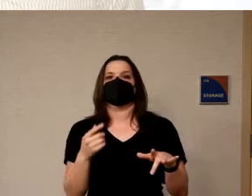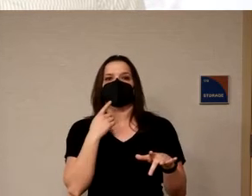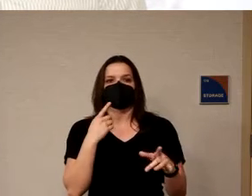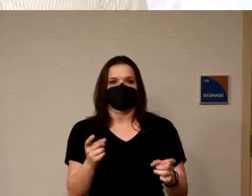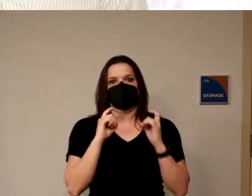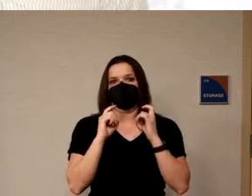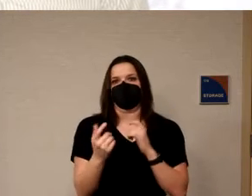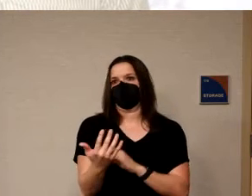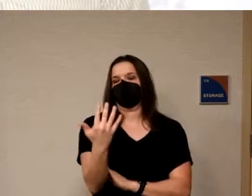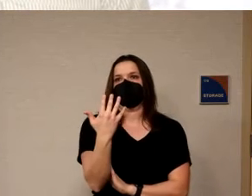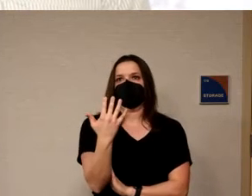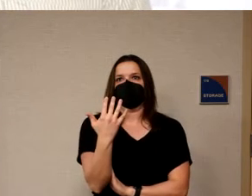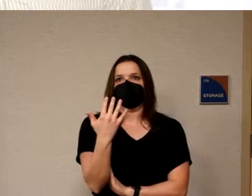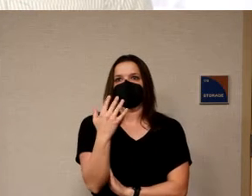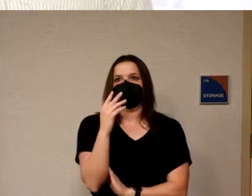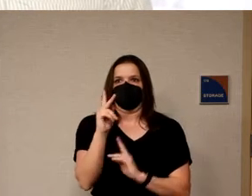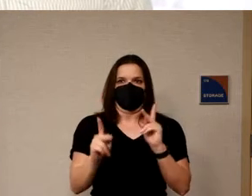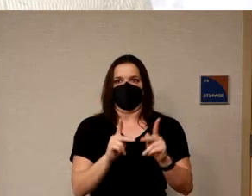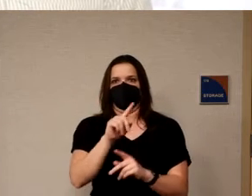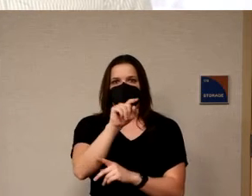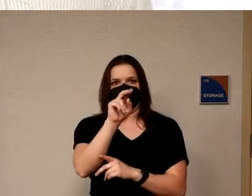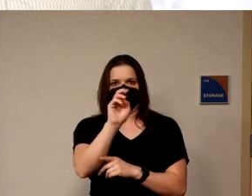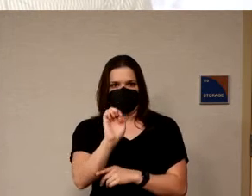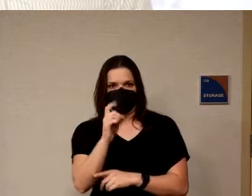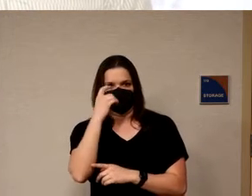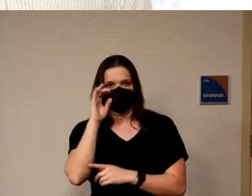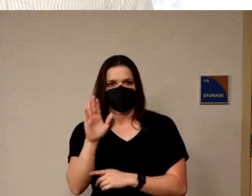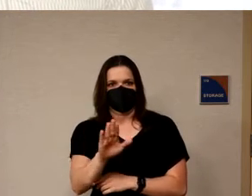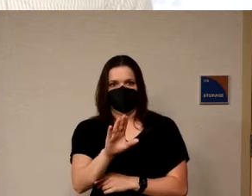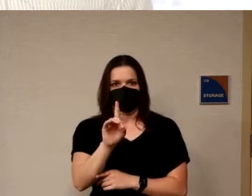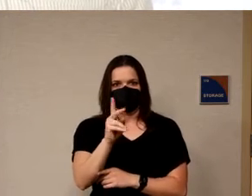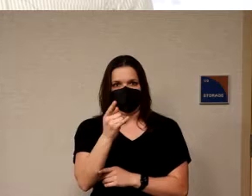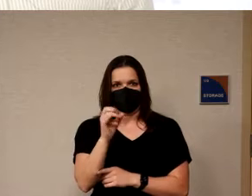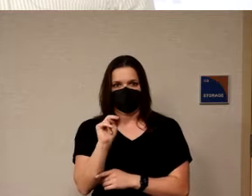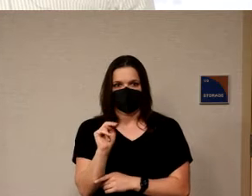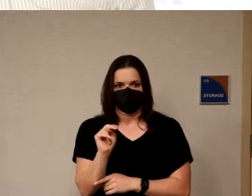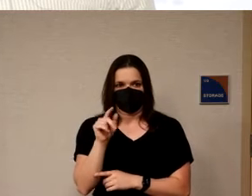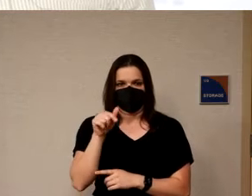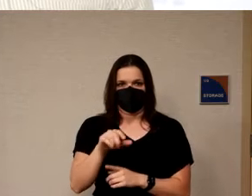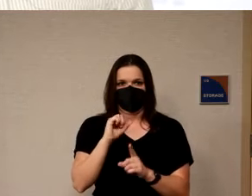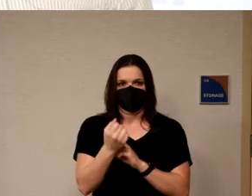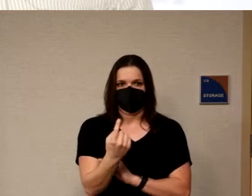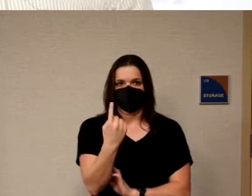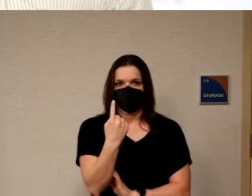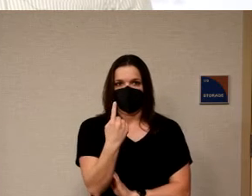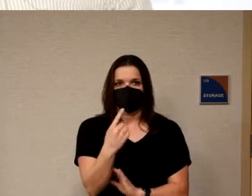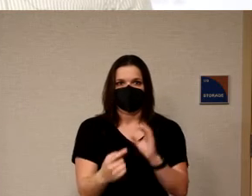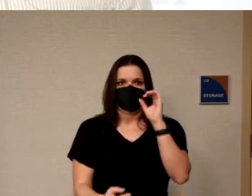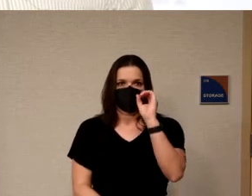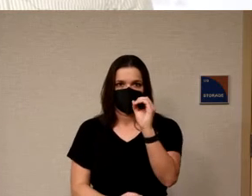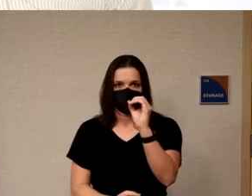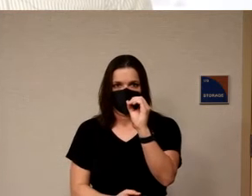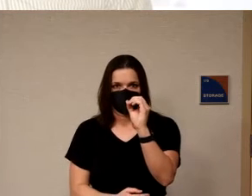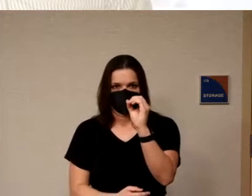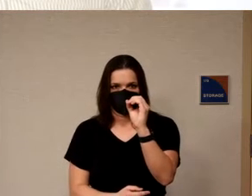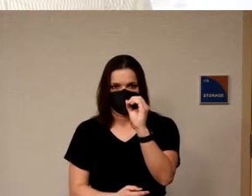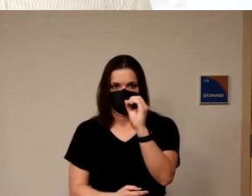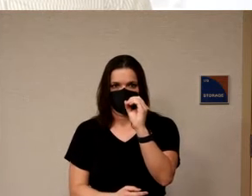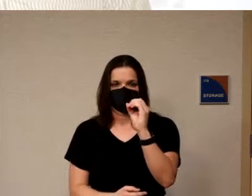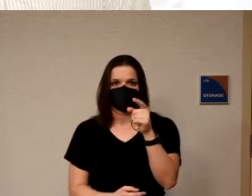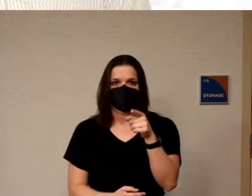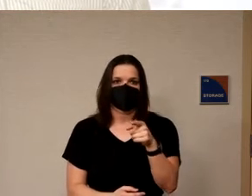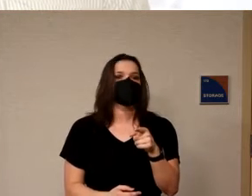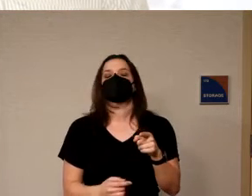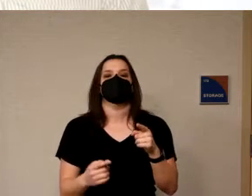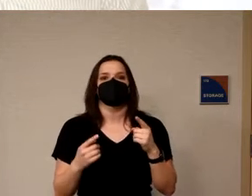says, give me 5 equal zones, because your deviation in this scenario 1 is 0. I mean, you